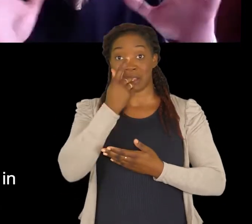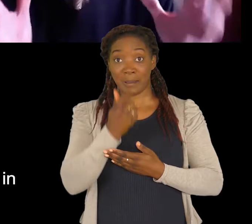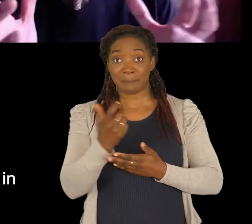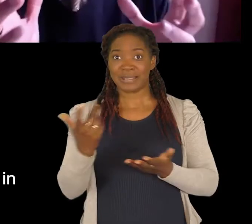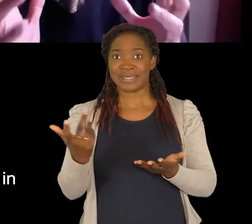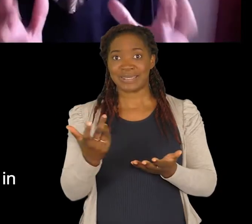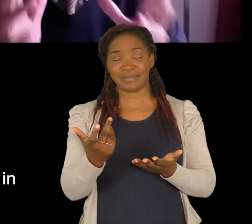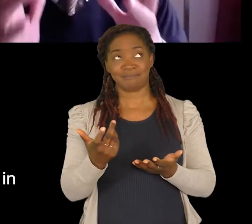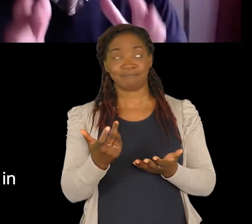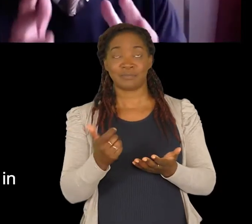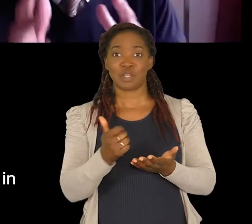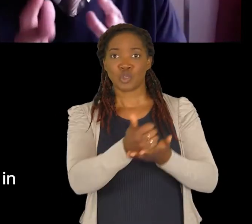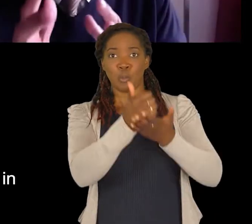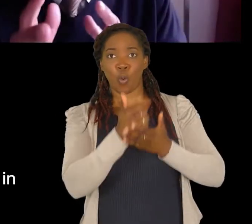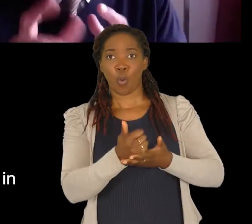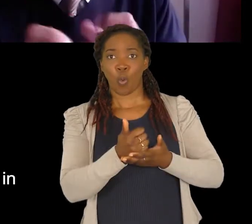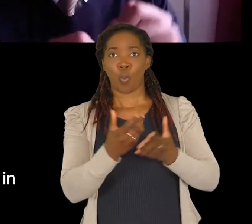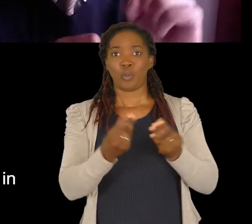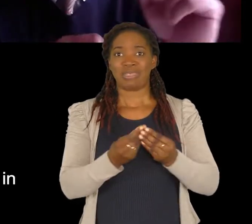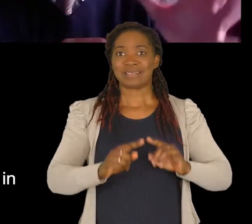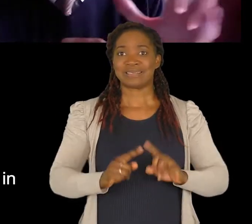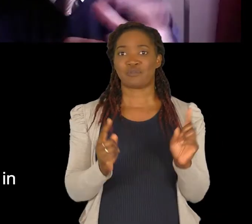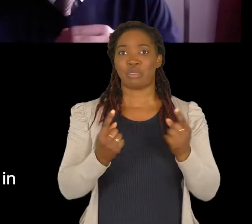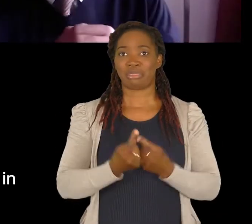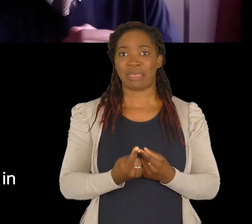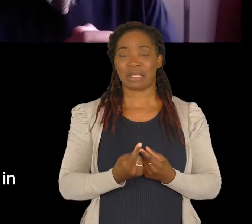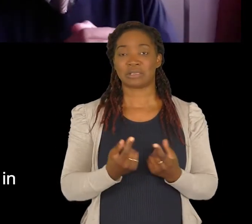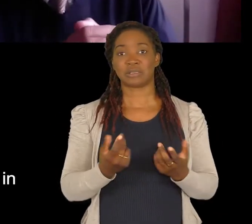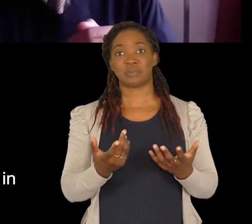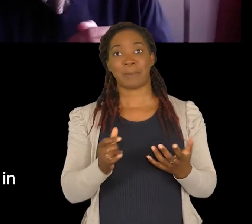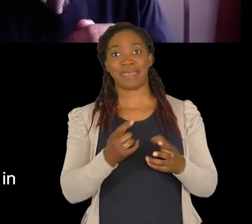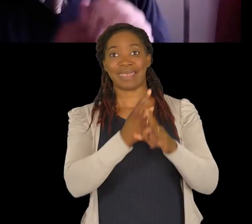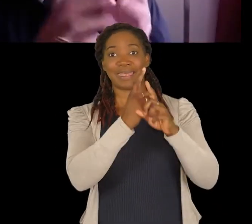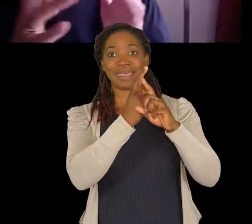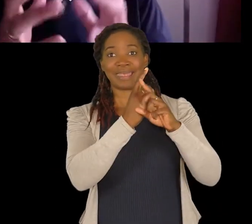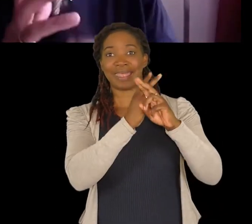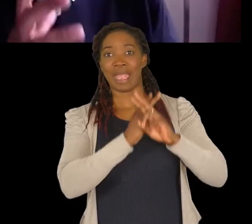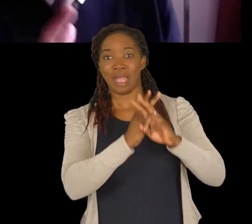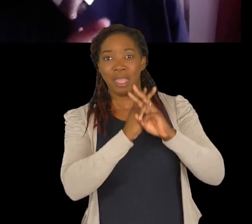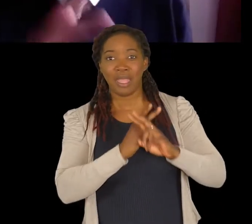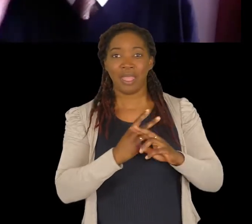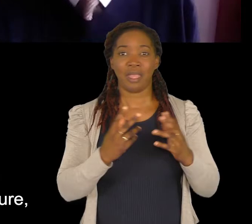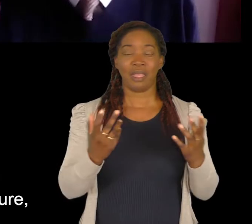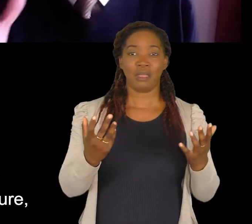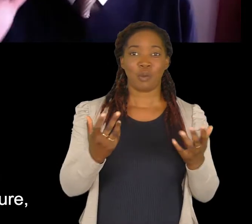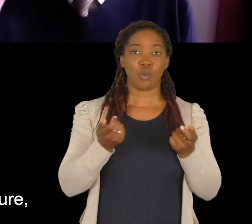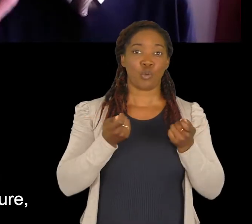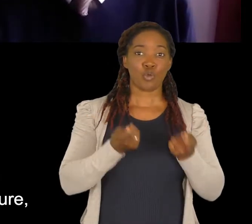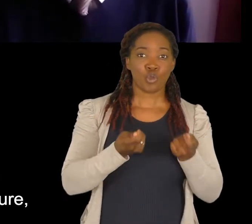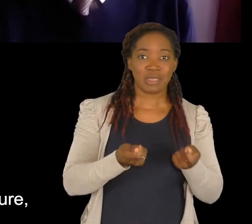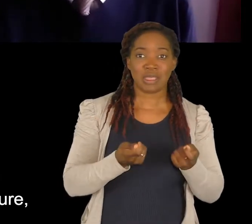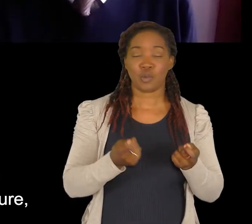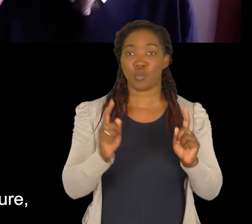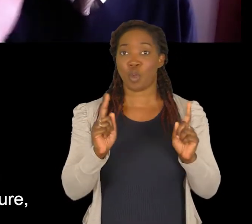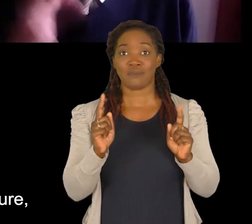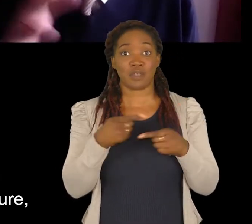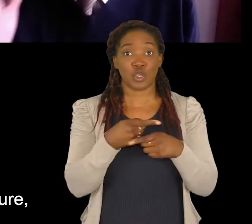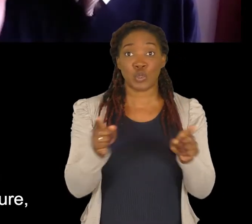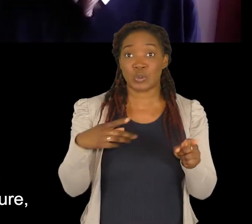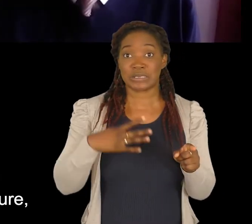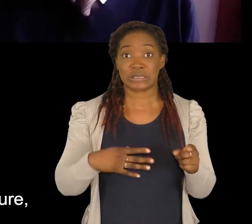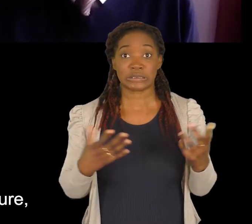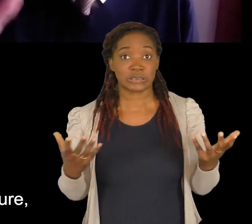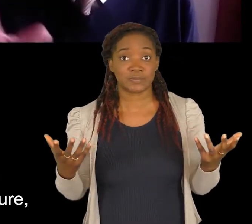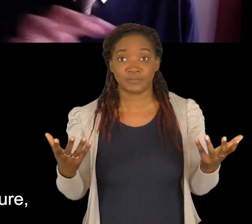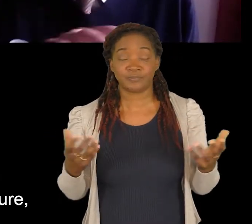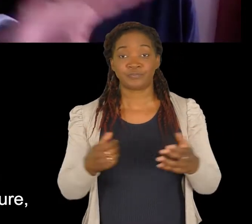the different things that you need in your life, whether that's care, whether that's cooking, whatever that might be, whatever